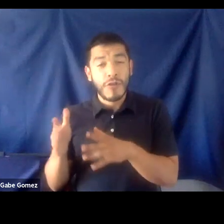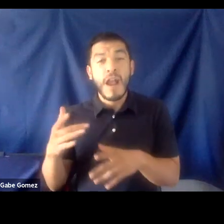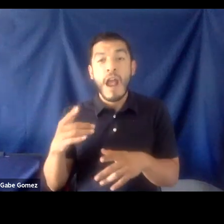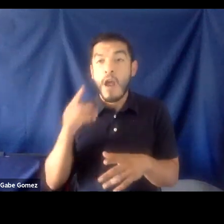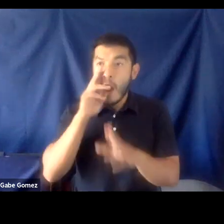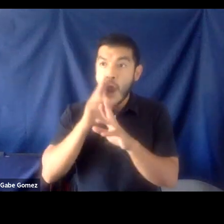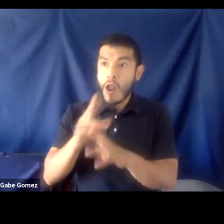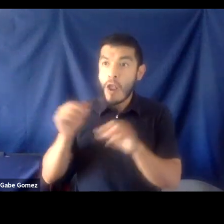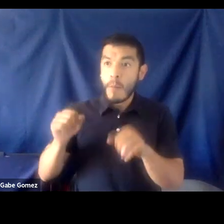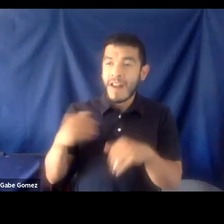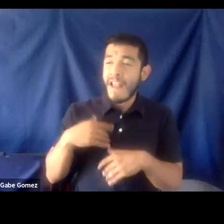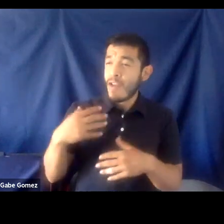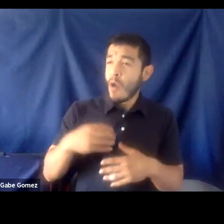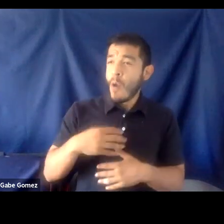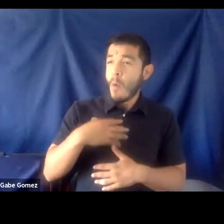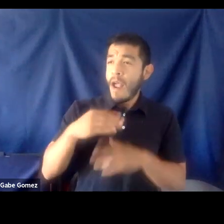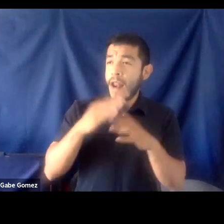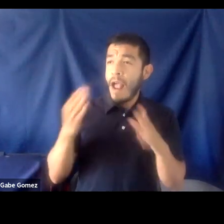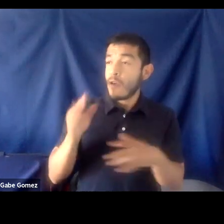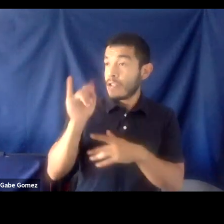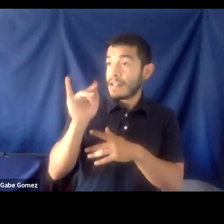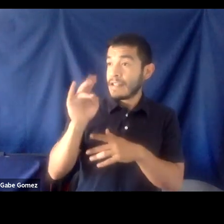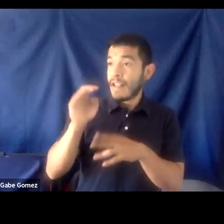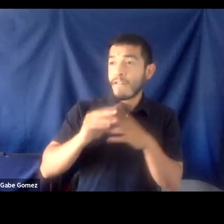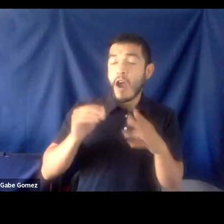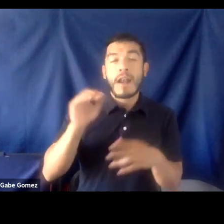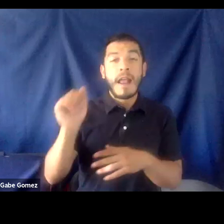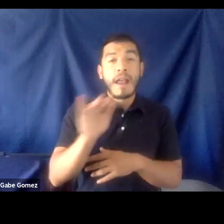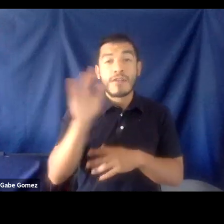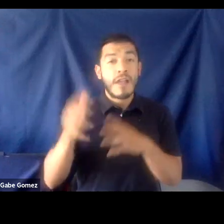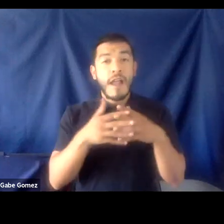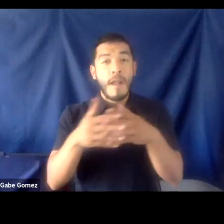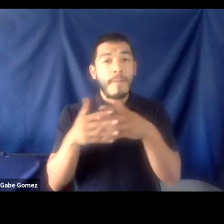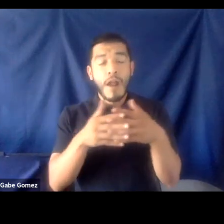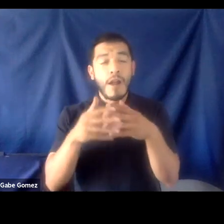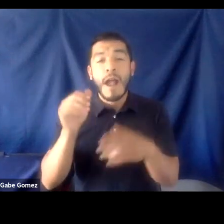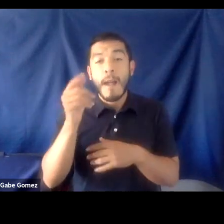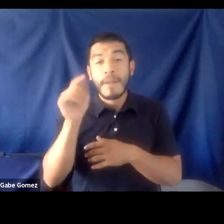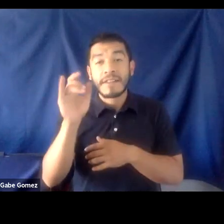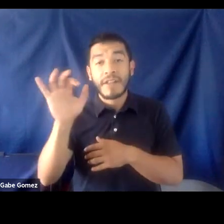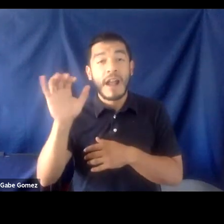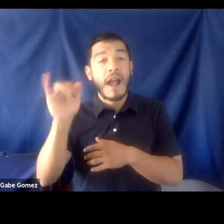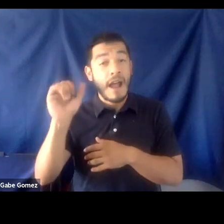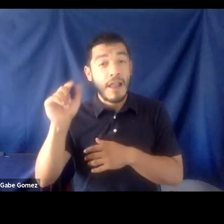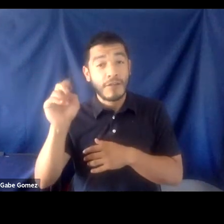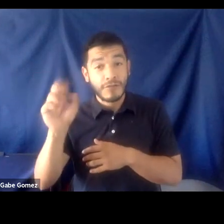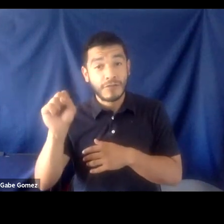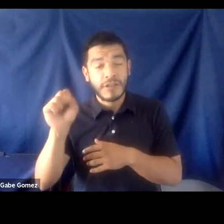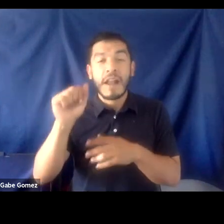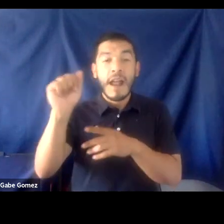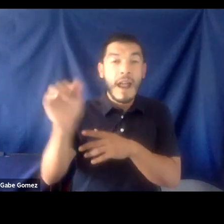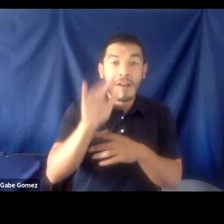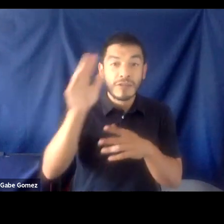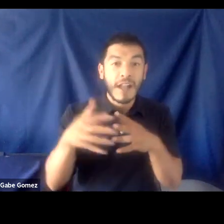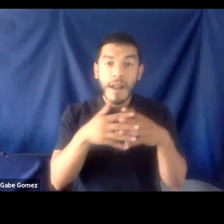Initiative on Asian American Pacific Islanders, the California API Commission, Asians American